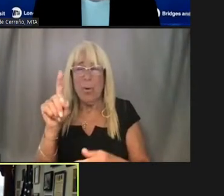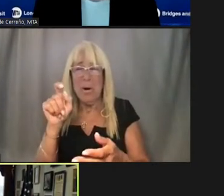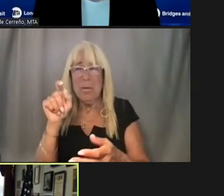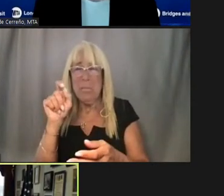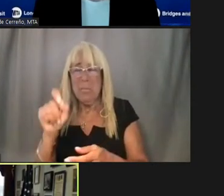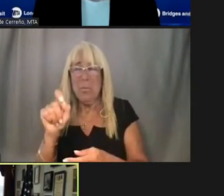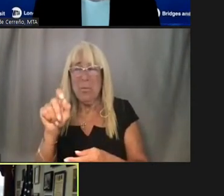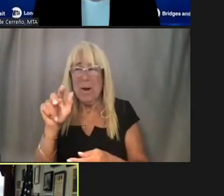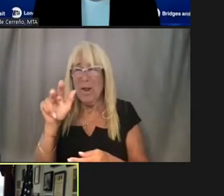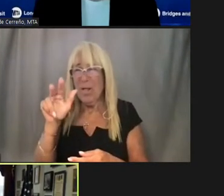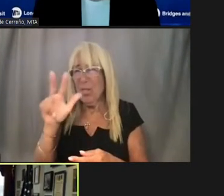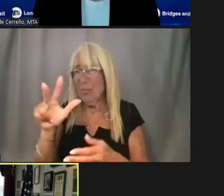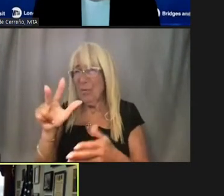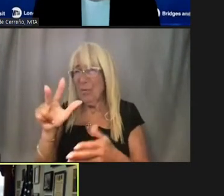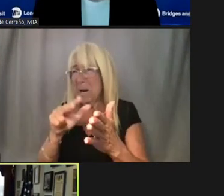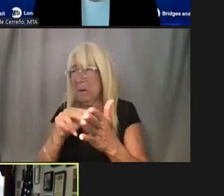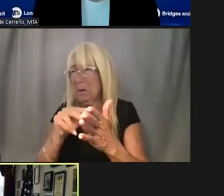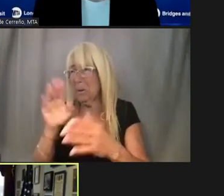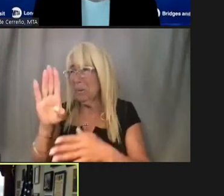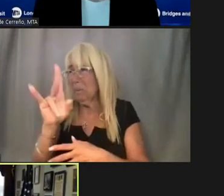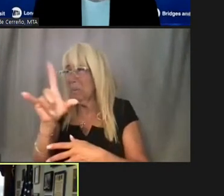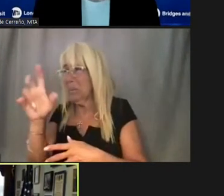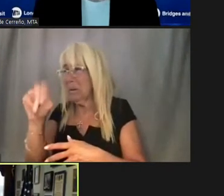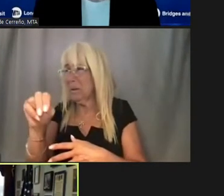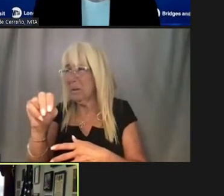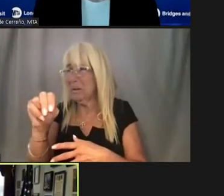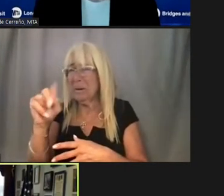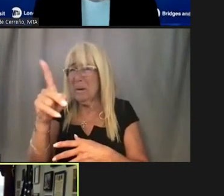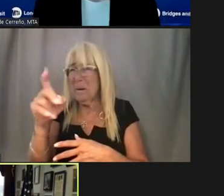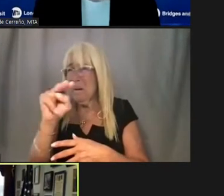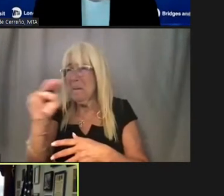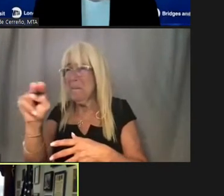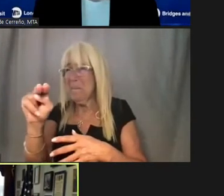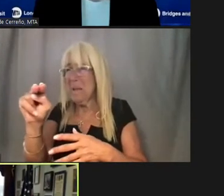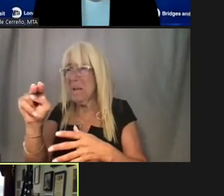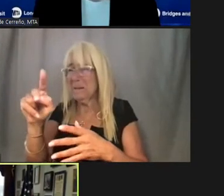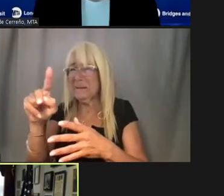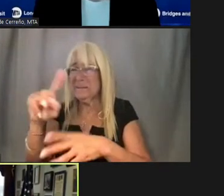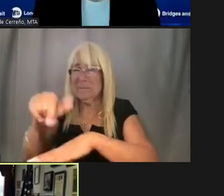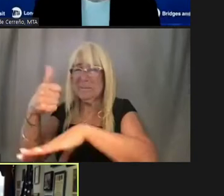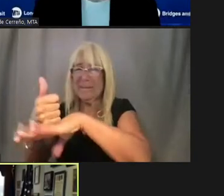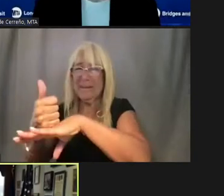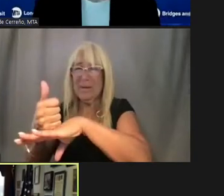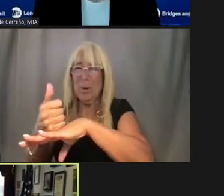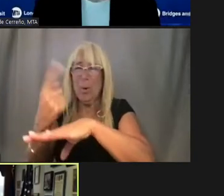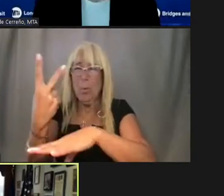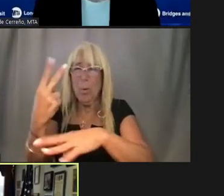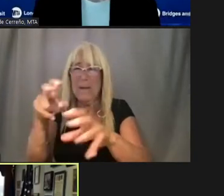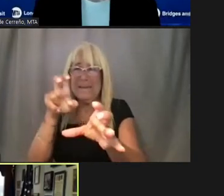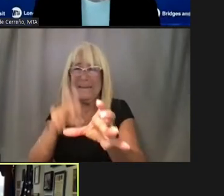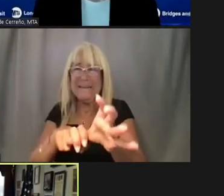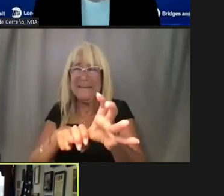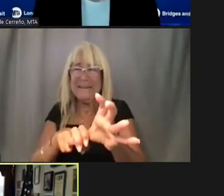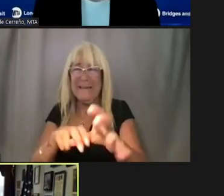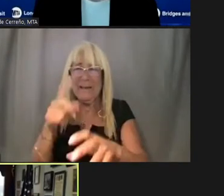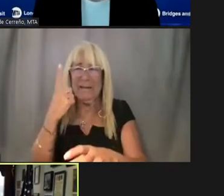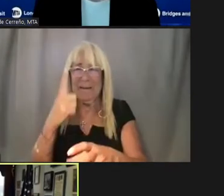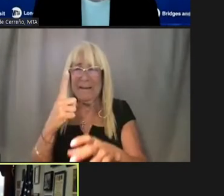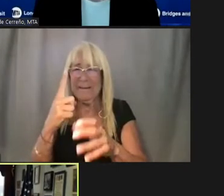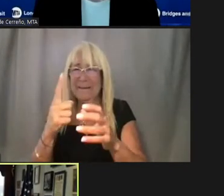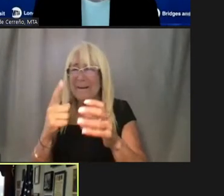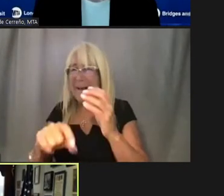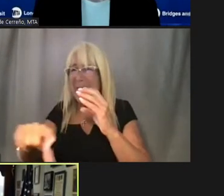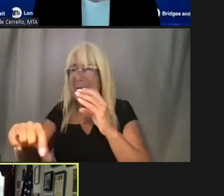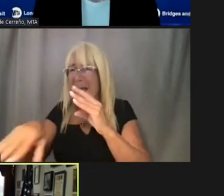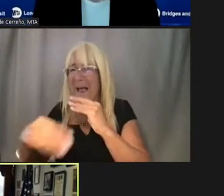Station Access Project provide a second one-seat extension ride into Penn Station for Metro north east of the